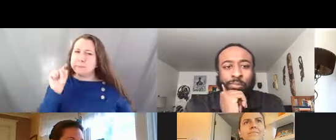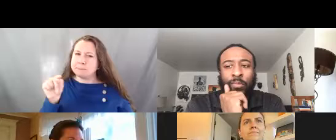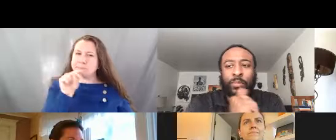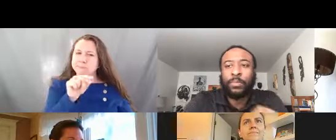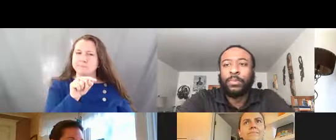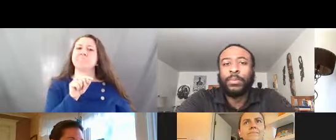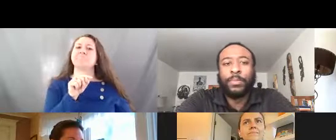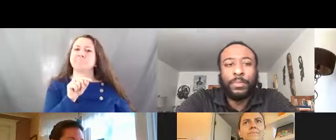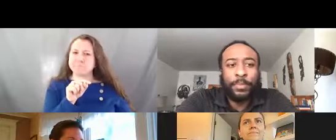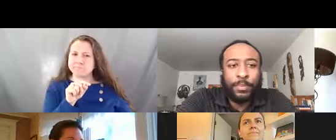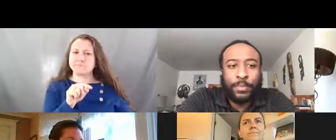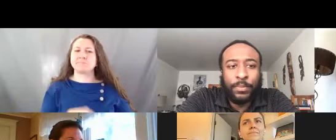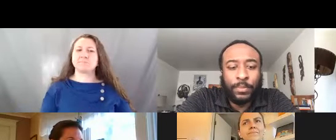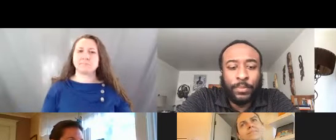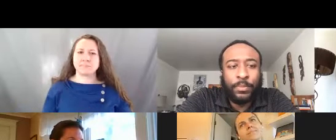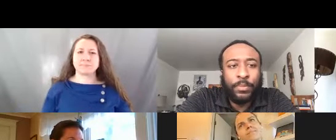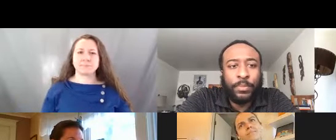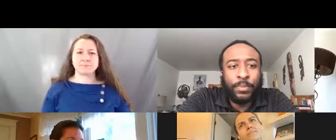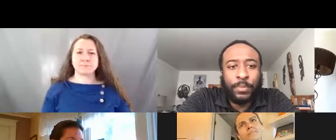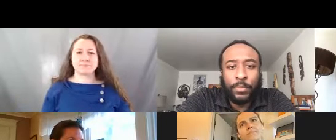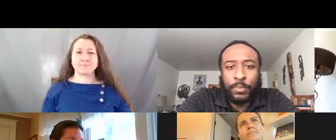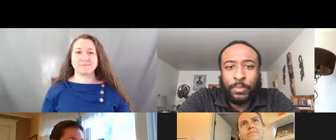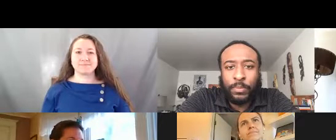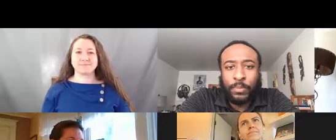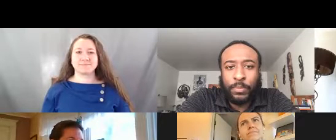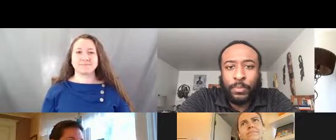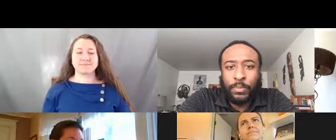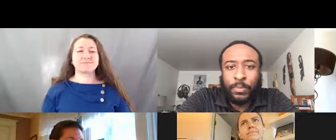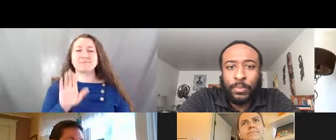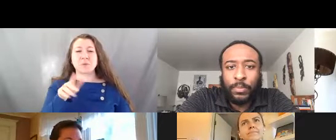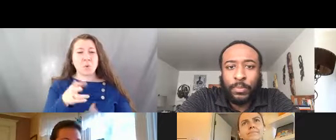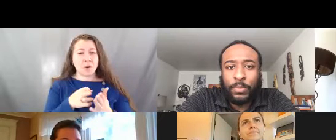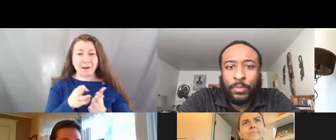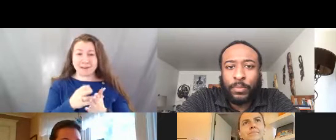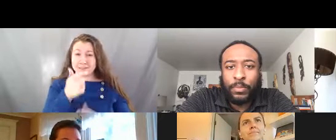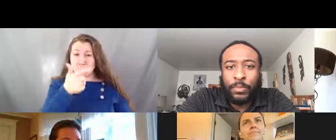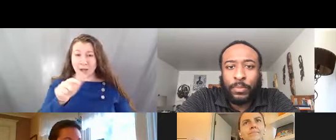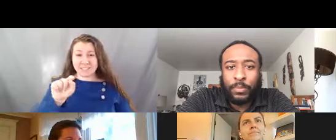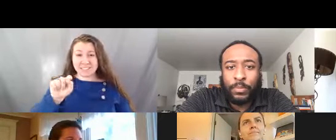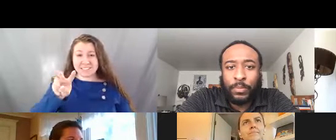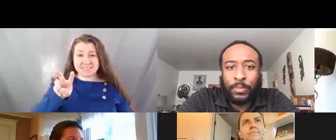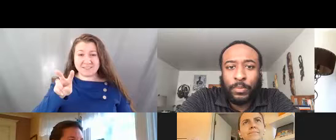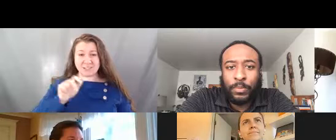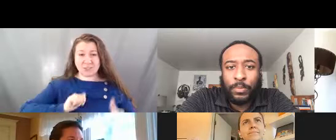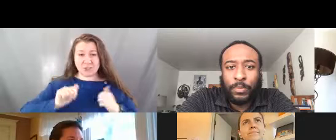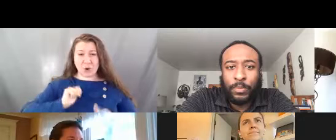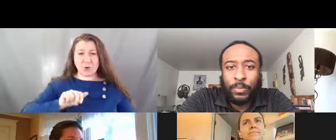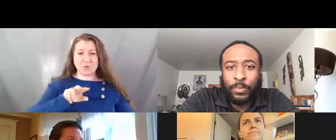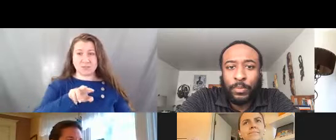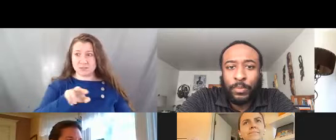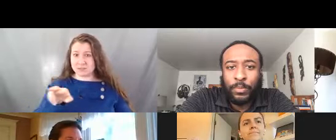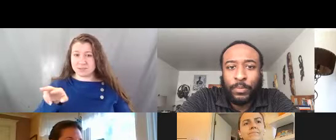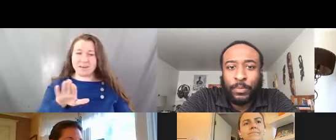like, honestly, like when you watch like these TV shows and stuff like that, like, you kind of understand what's like. I watch a